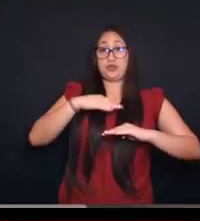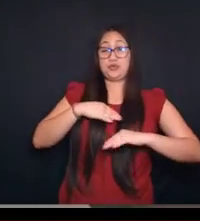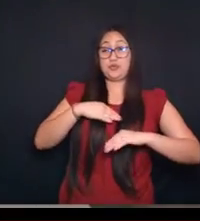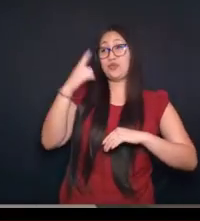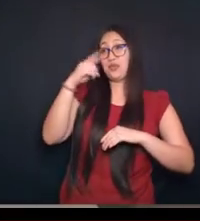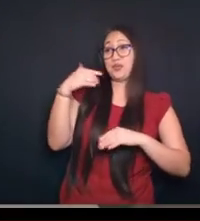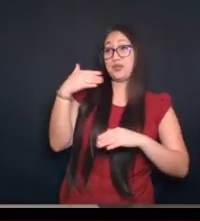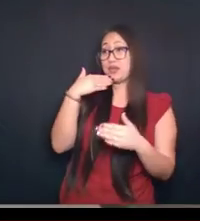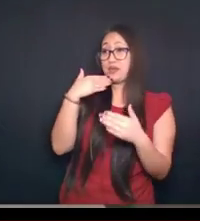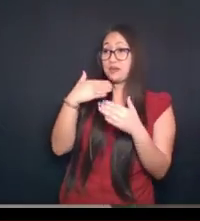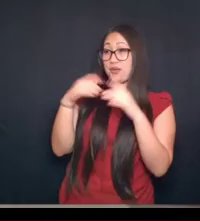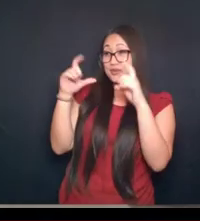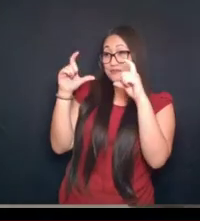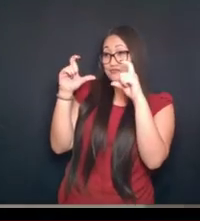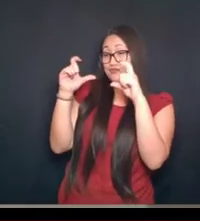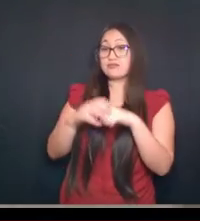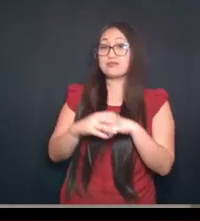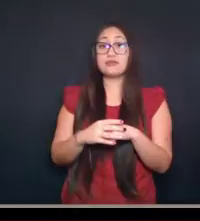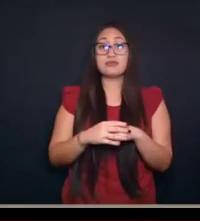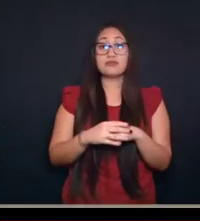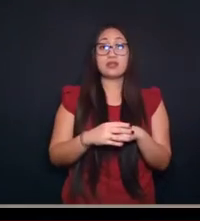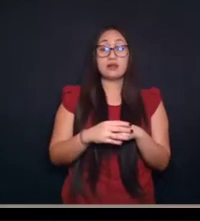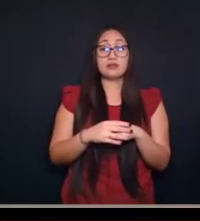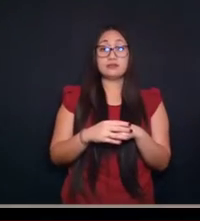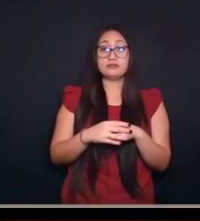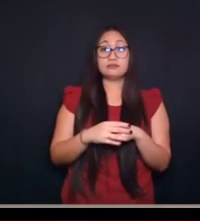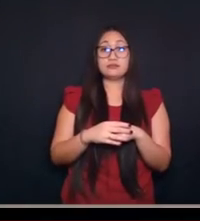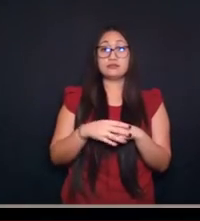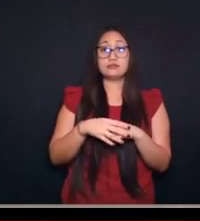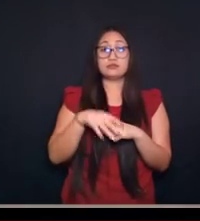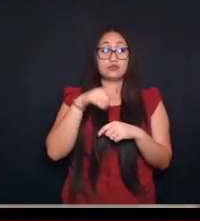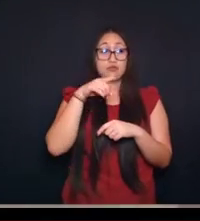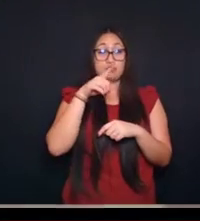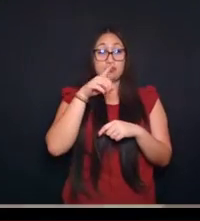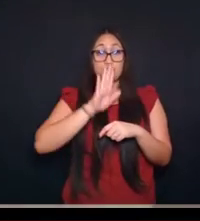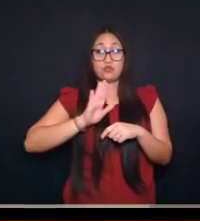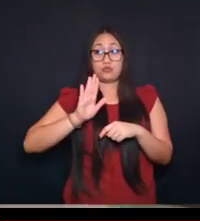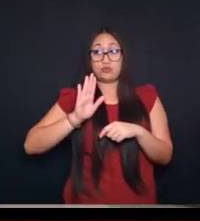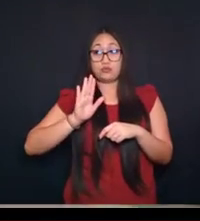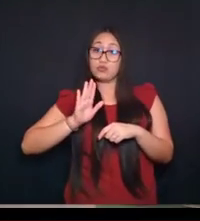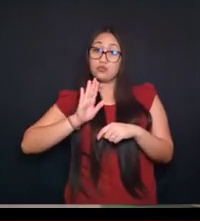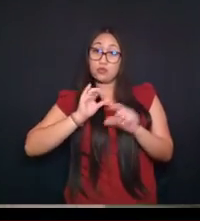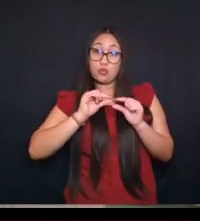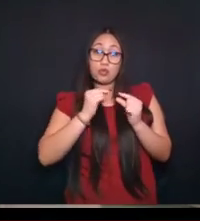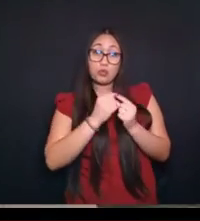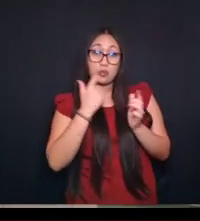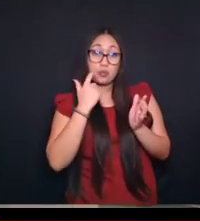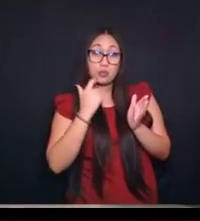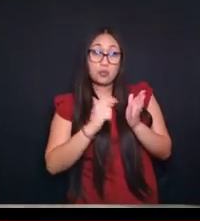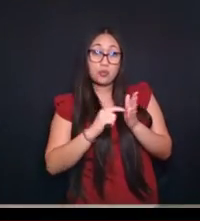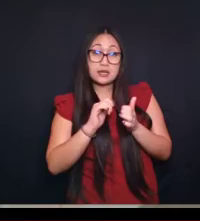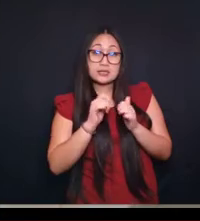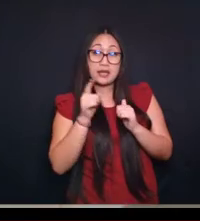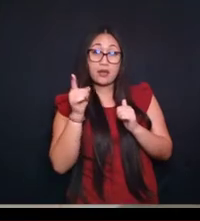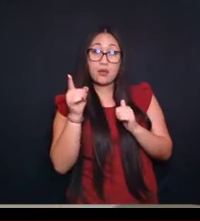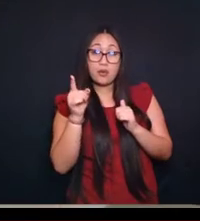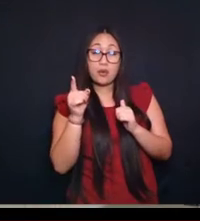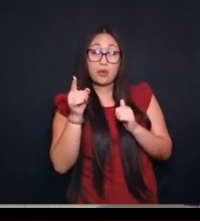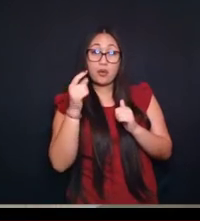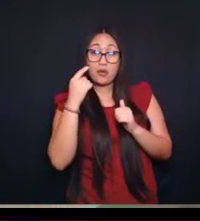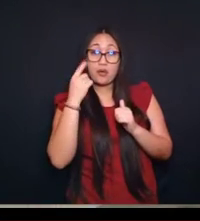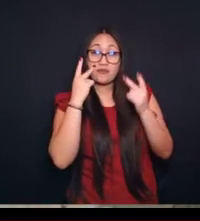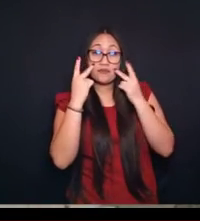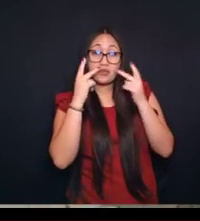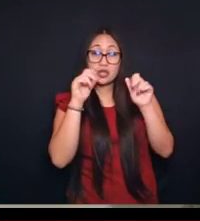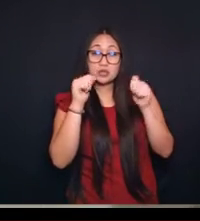Looking good. Does that group see how that answer got changed? You were right. They're not going to be able to move as fast. Okay, but is that the most important